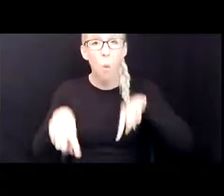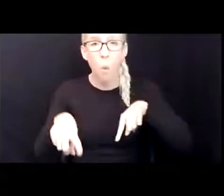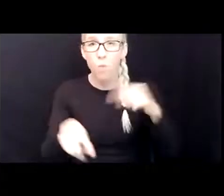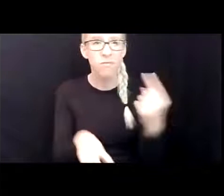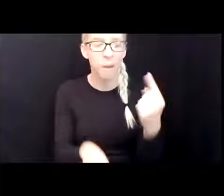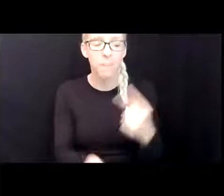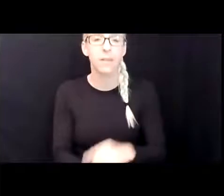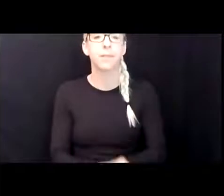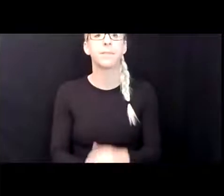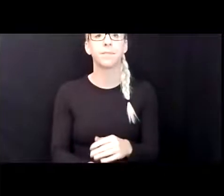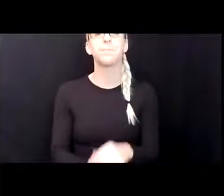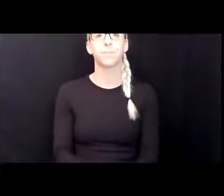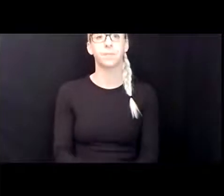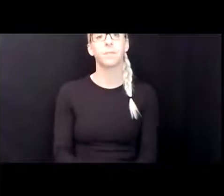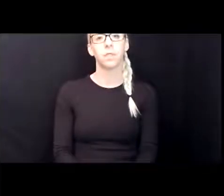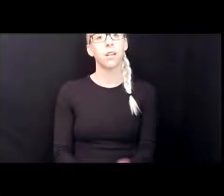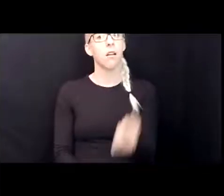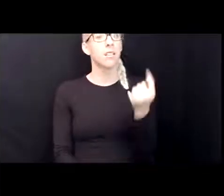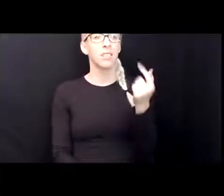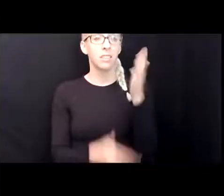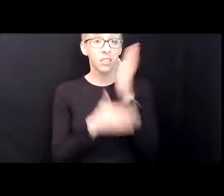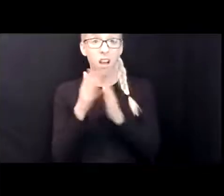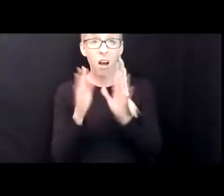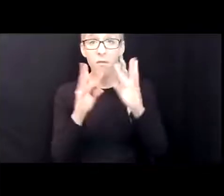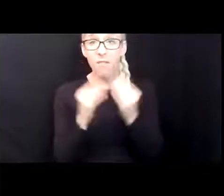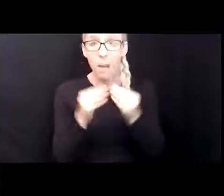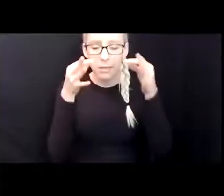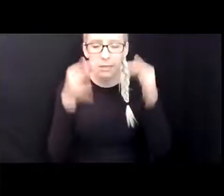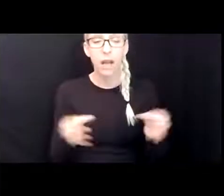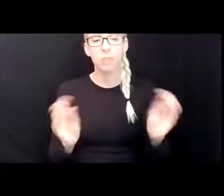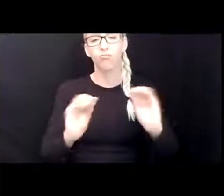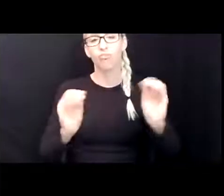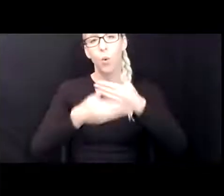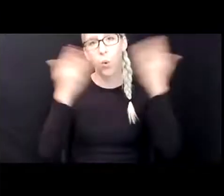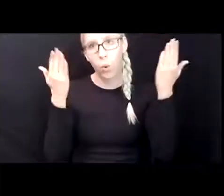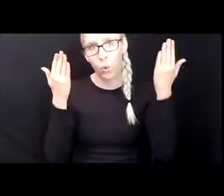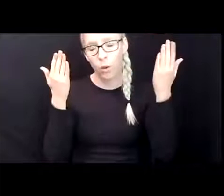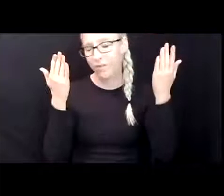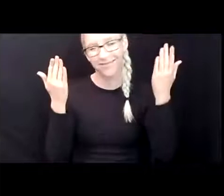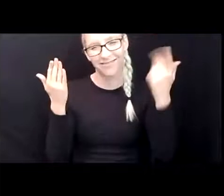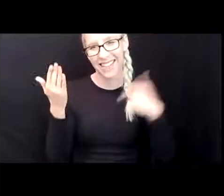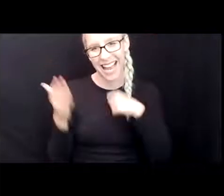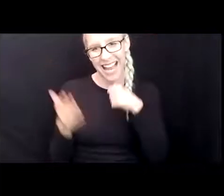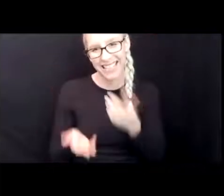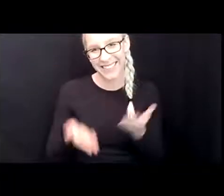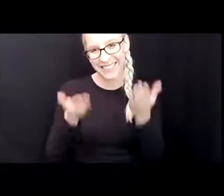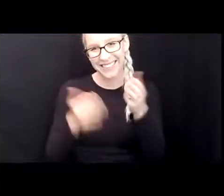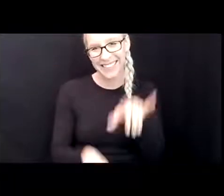recognizing that there are some families that choose to do nothing. Now, that's not the course of action that I would always recommend,